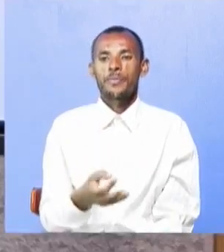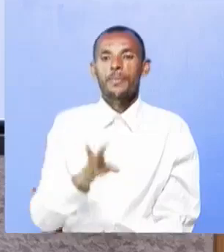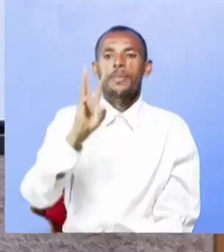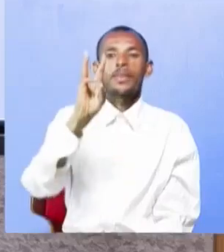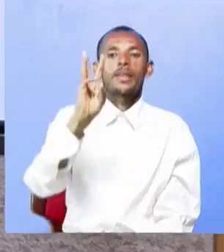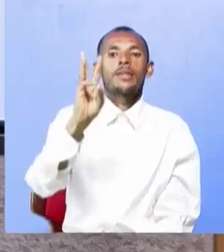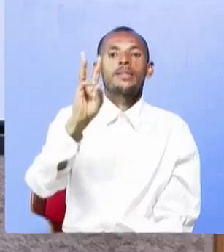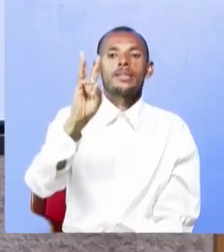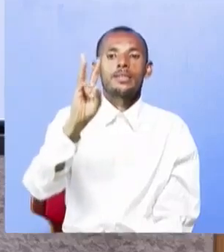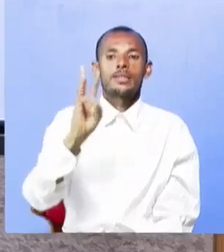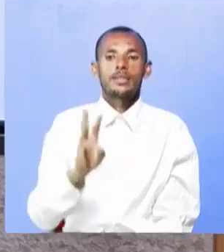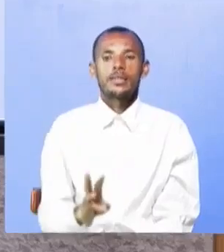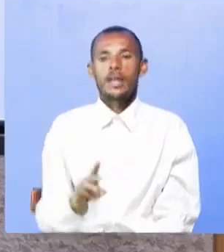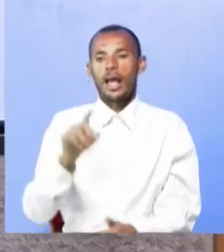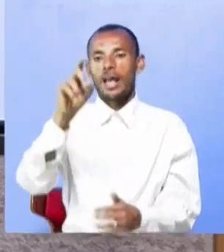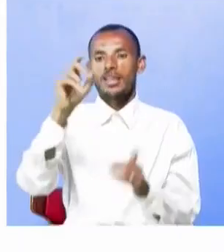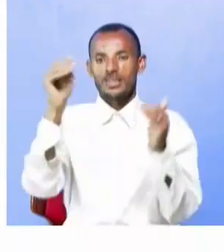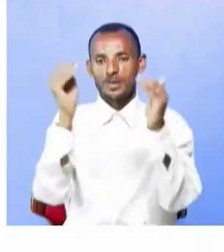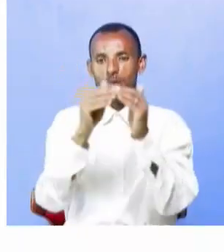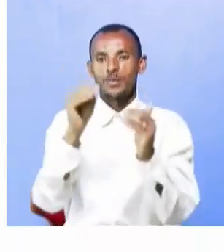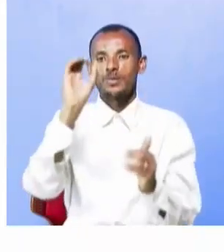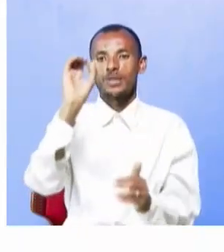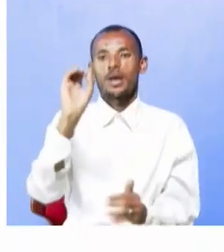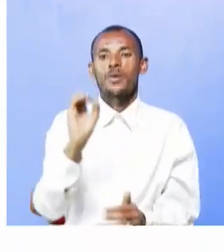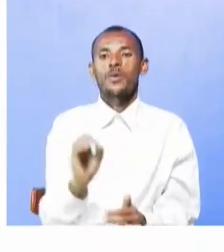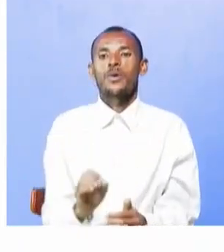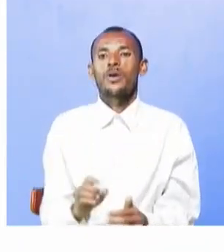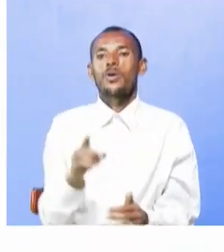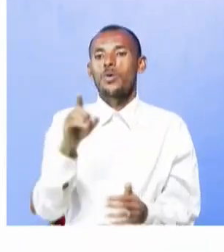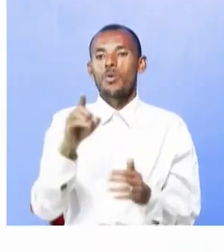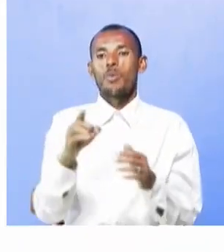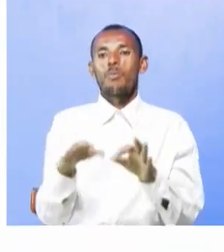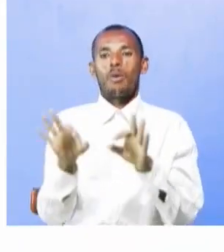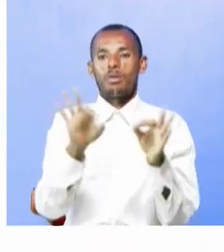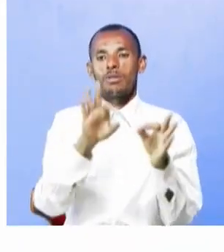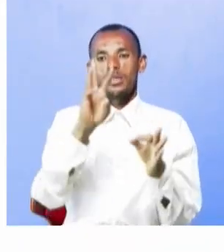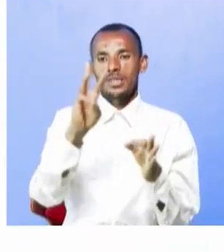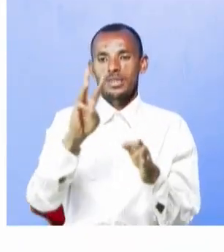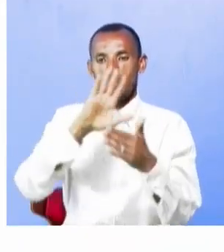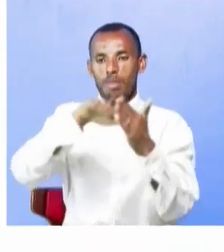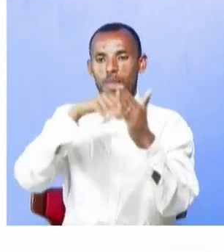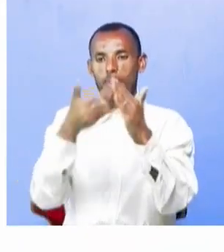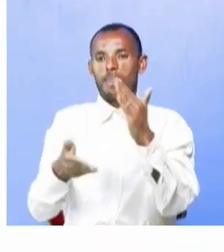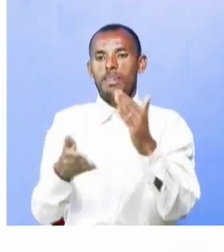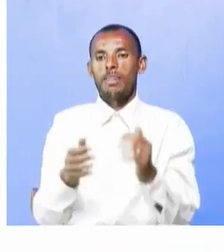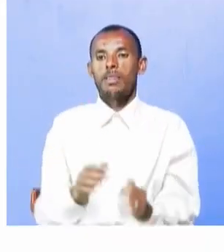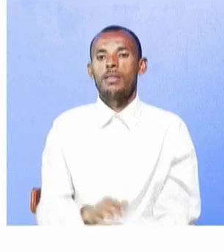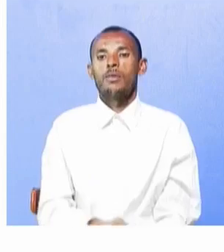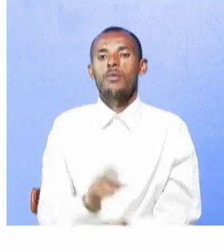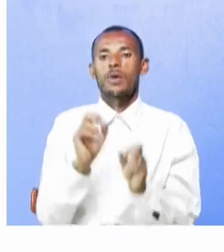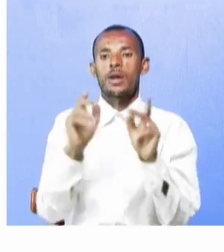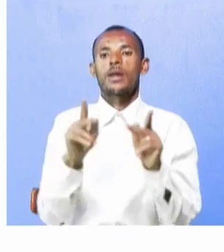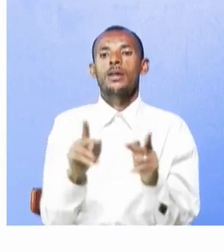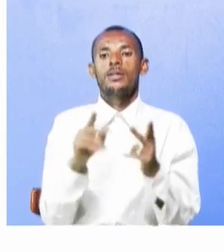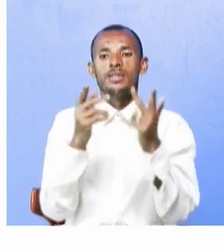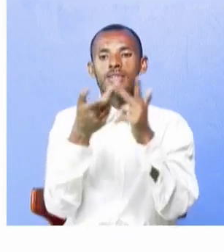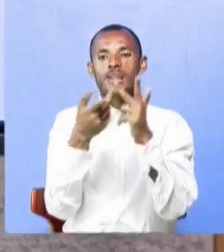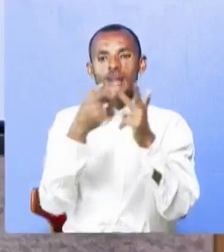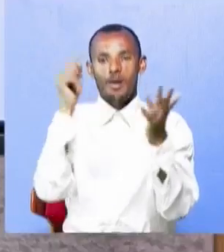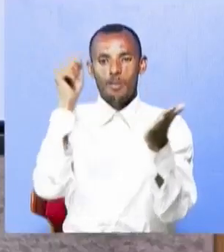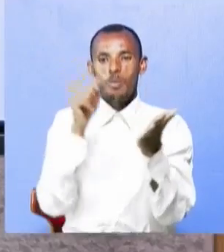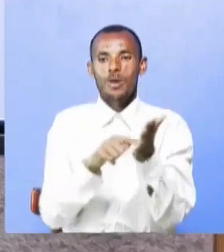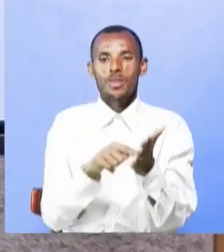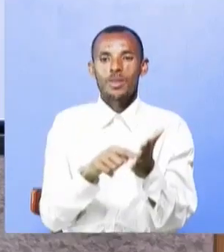6 whenever x is 0. Okay, you put 6 here. Okay, the third point